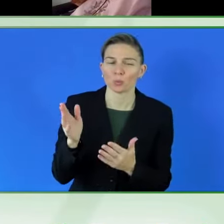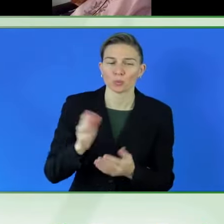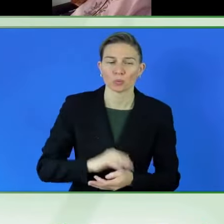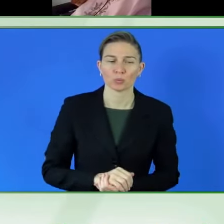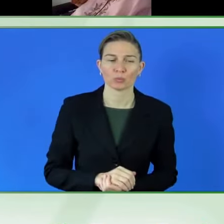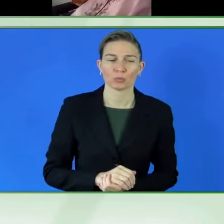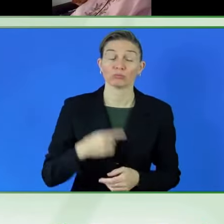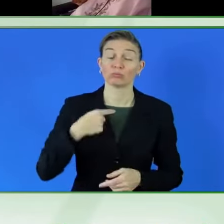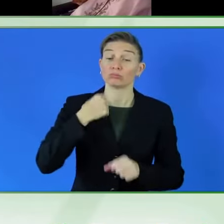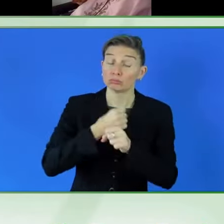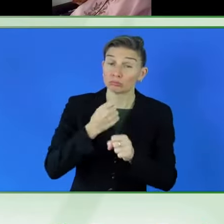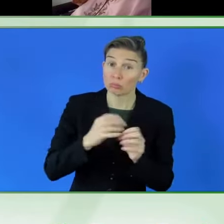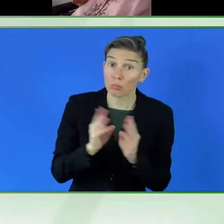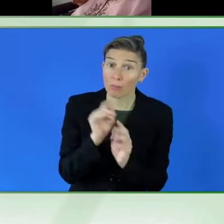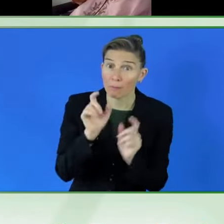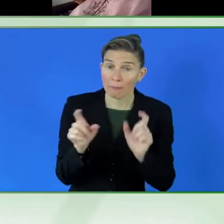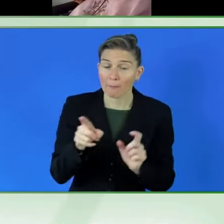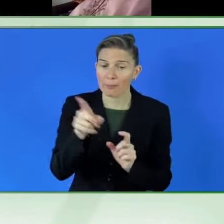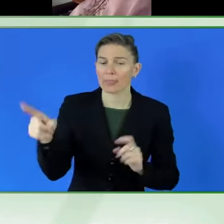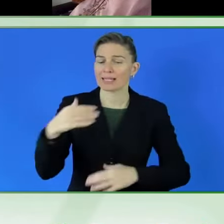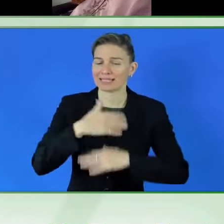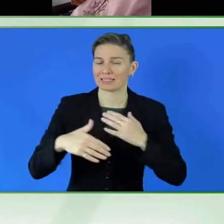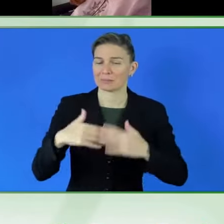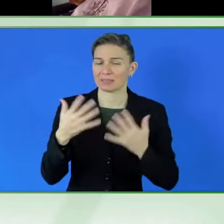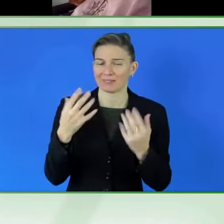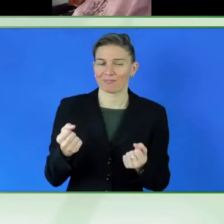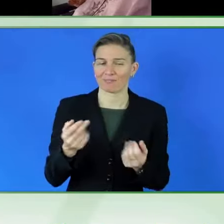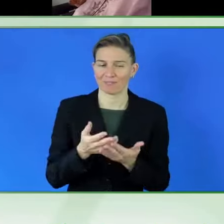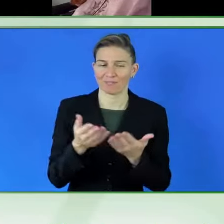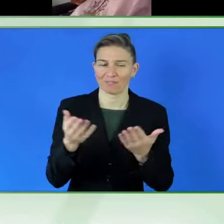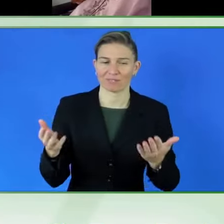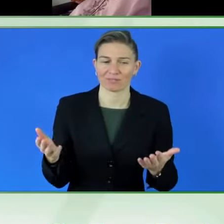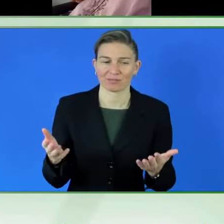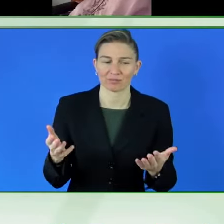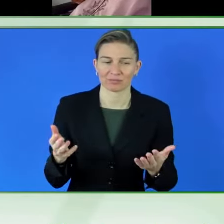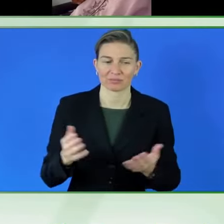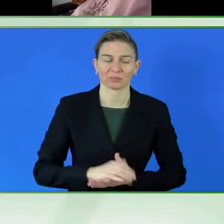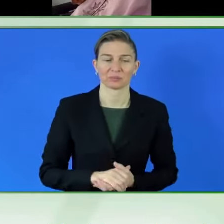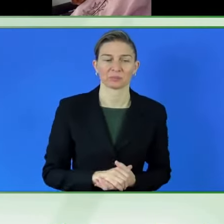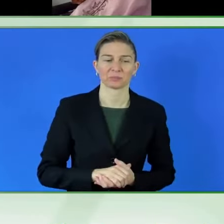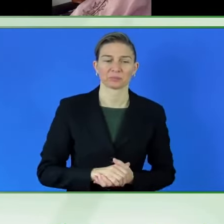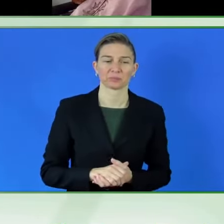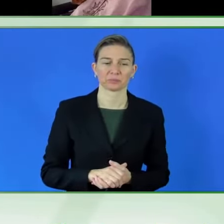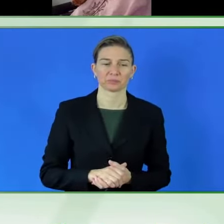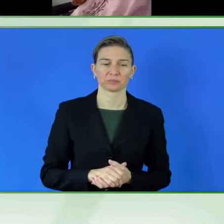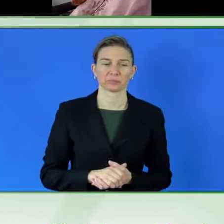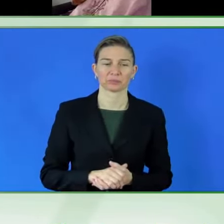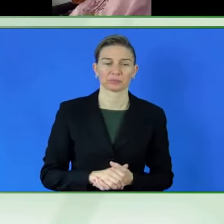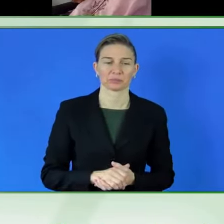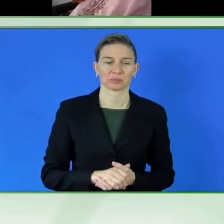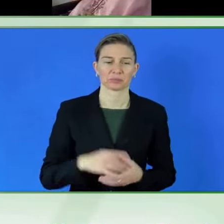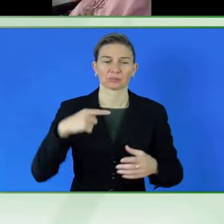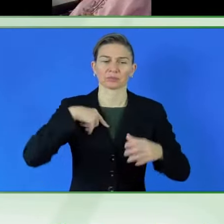areas like accessibility, education, and